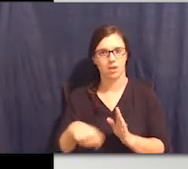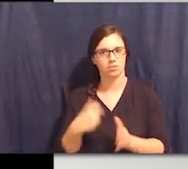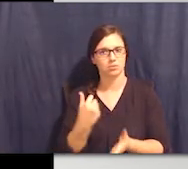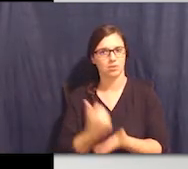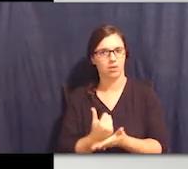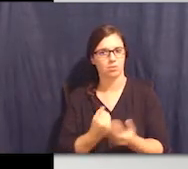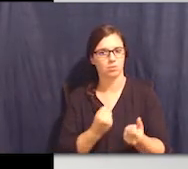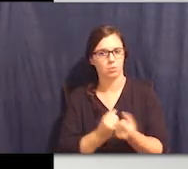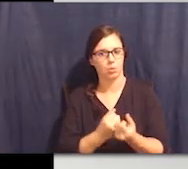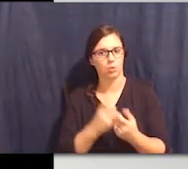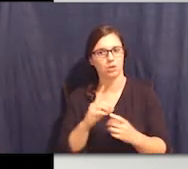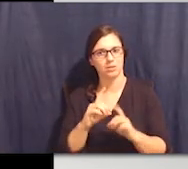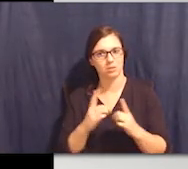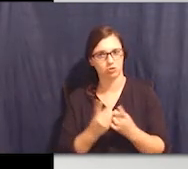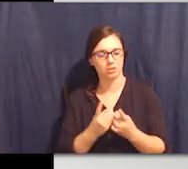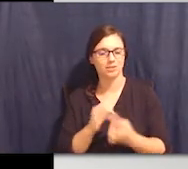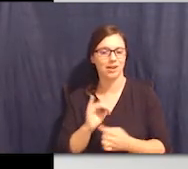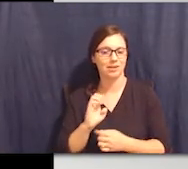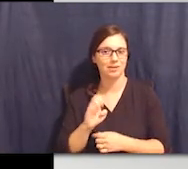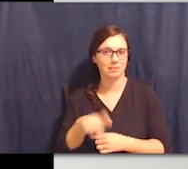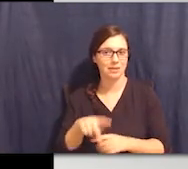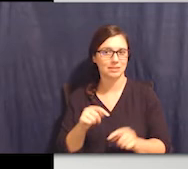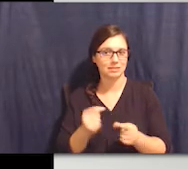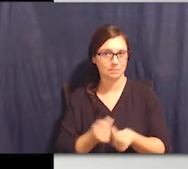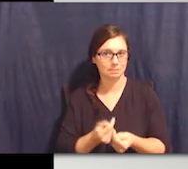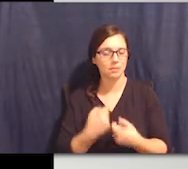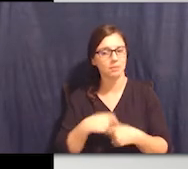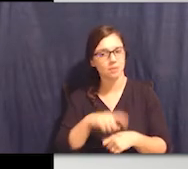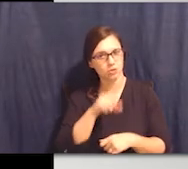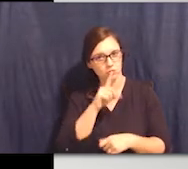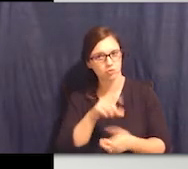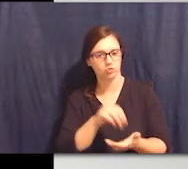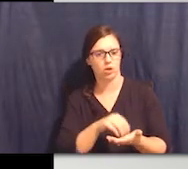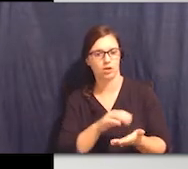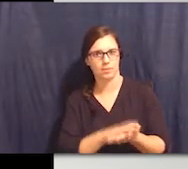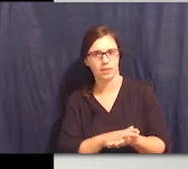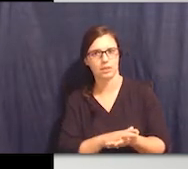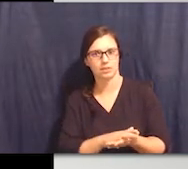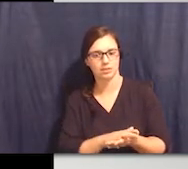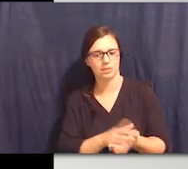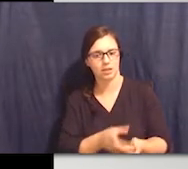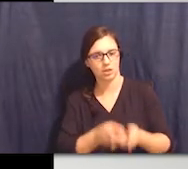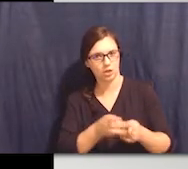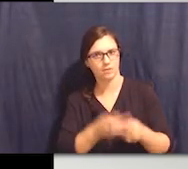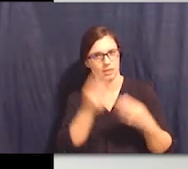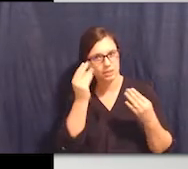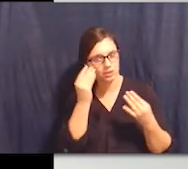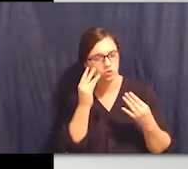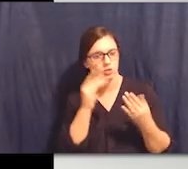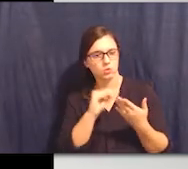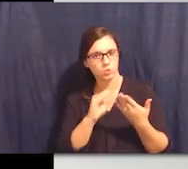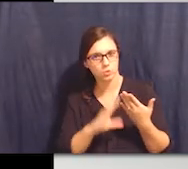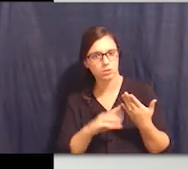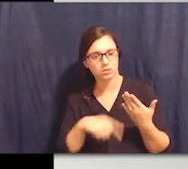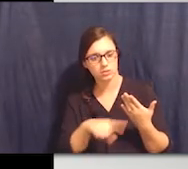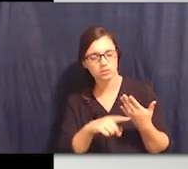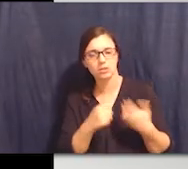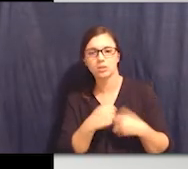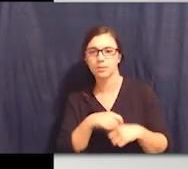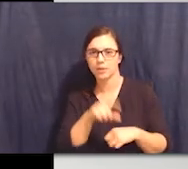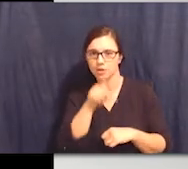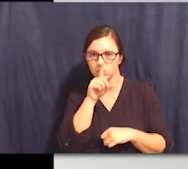and support districts and IEP teams to make sure that they are documenting and carefully considering students to